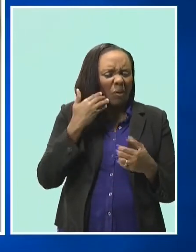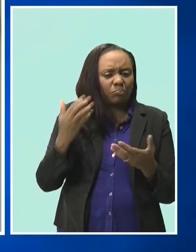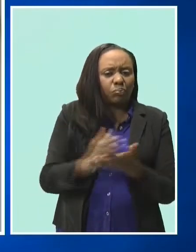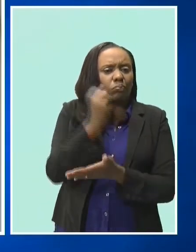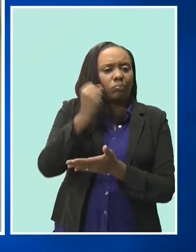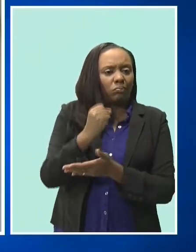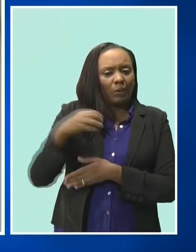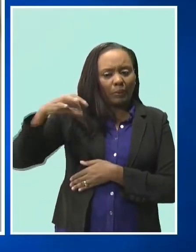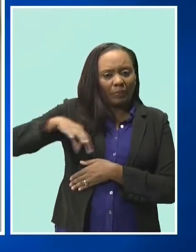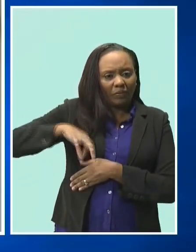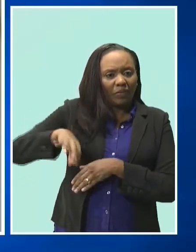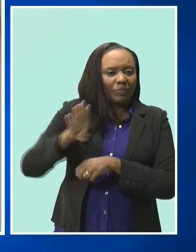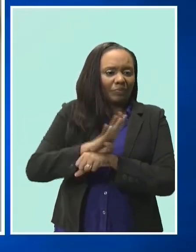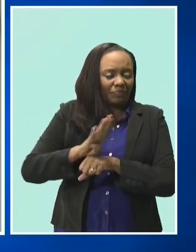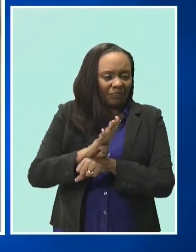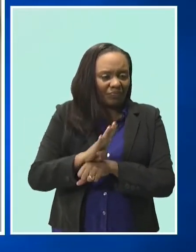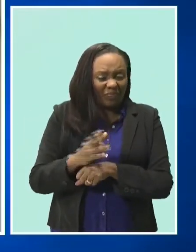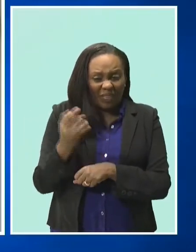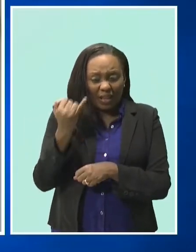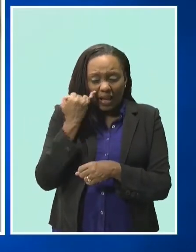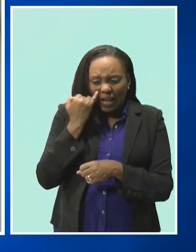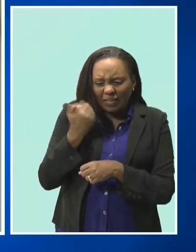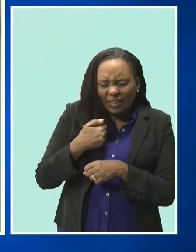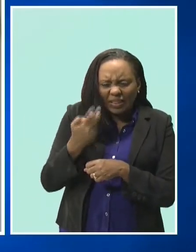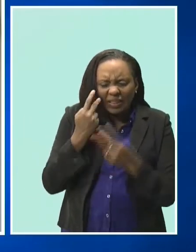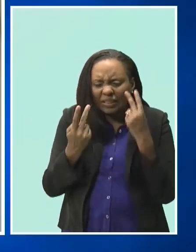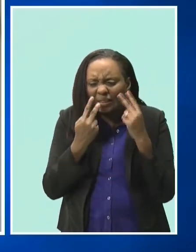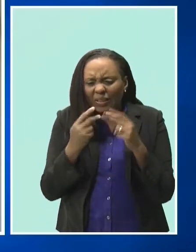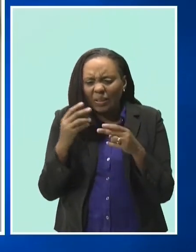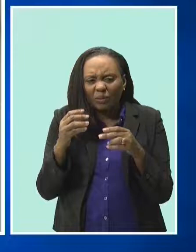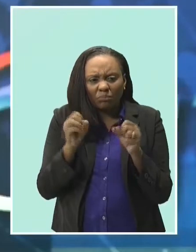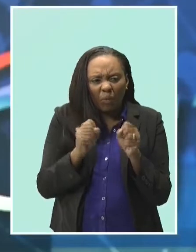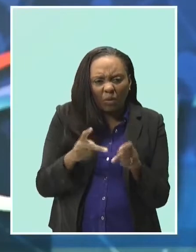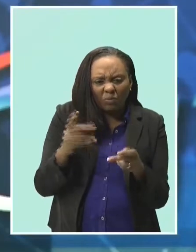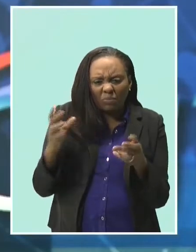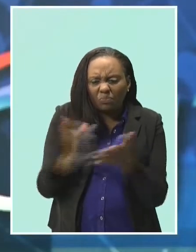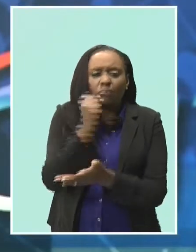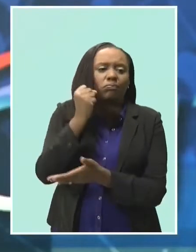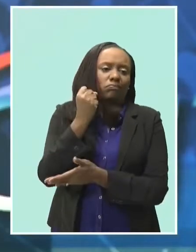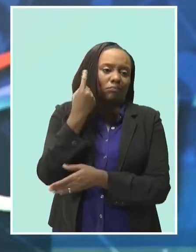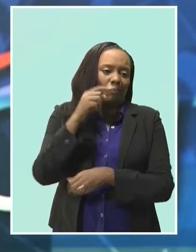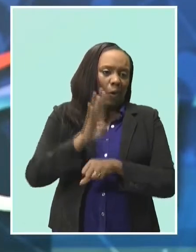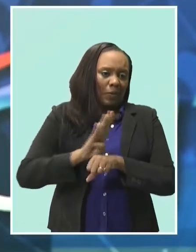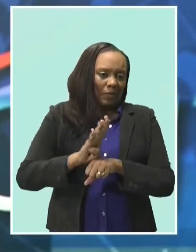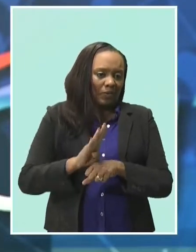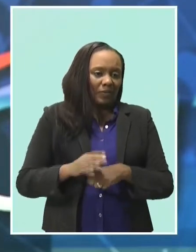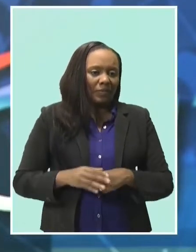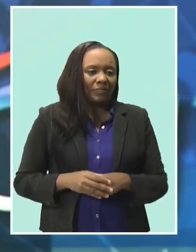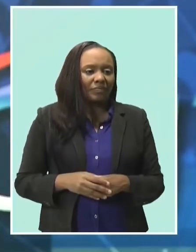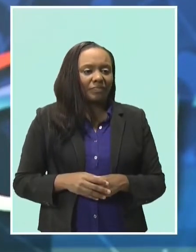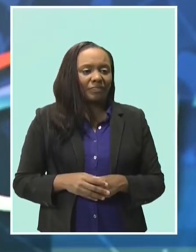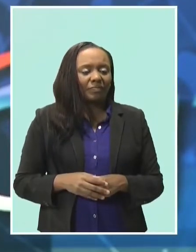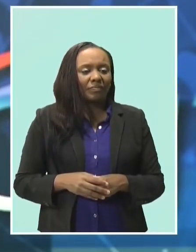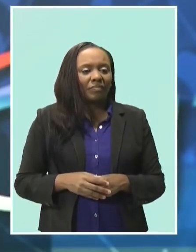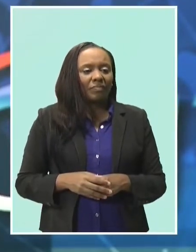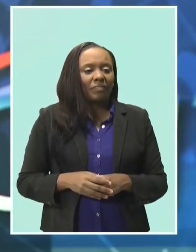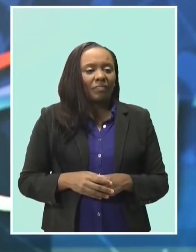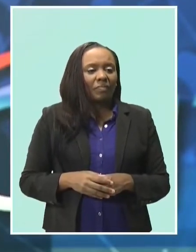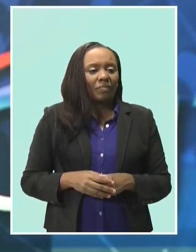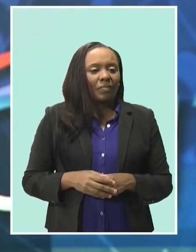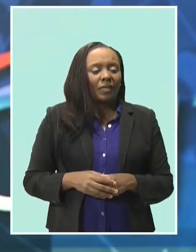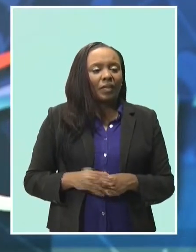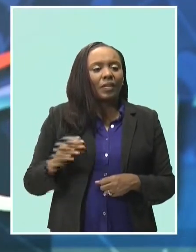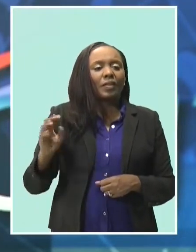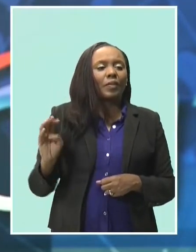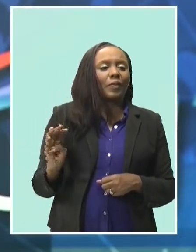I have to do. Every time I see an opportunity for Barbados, I take it. The countdown is on to the fourth installment of